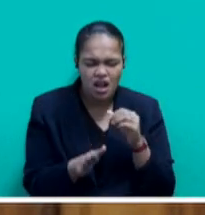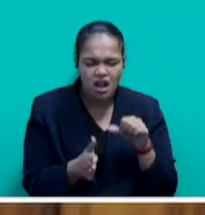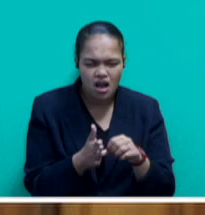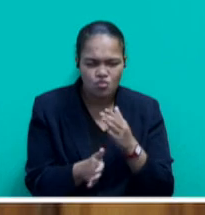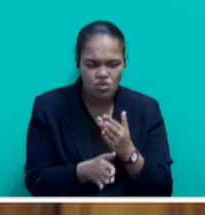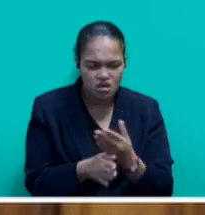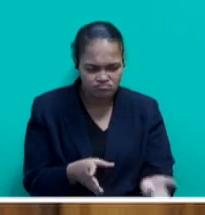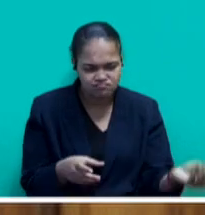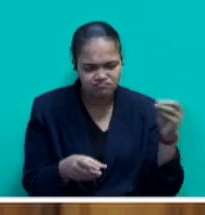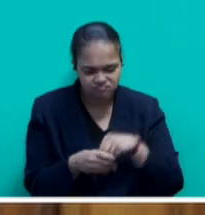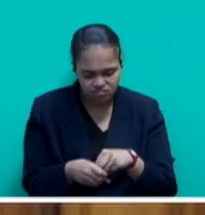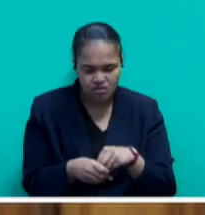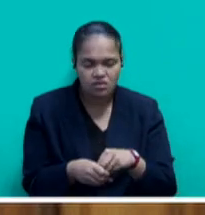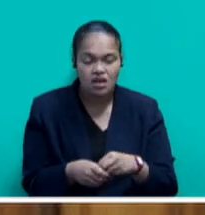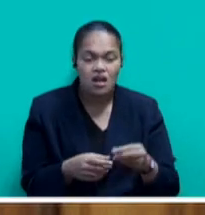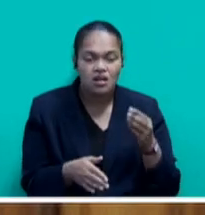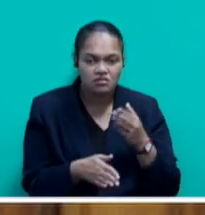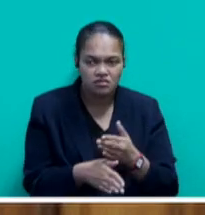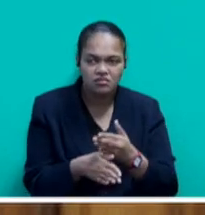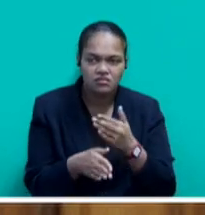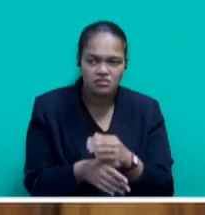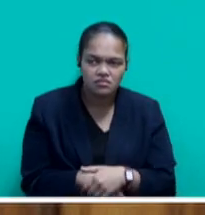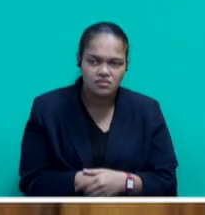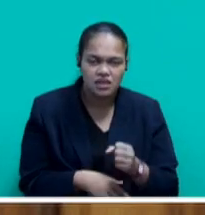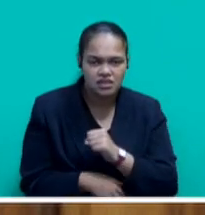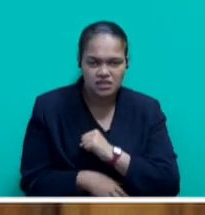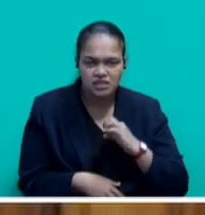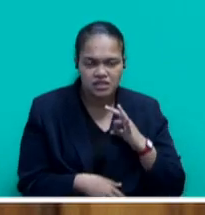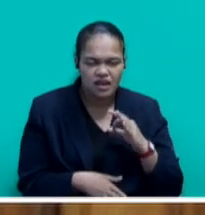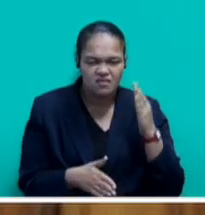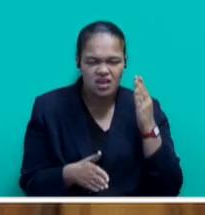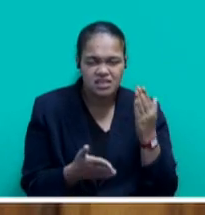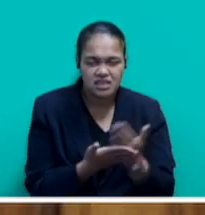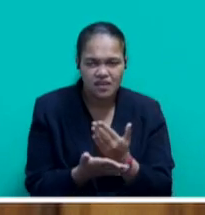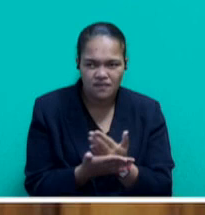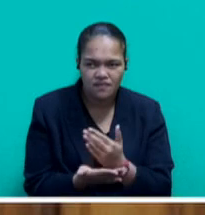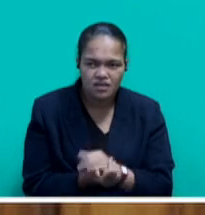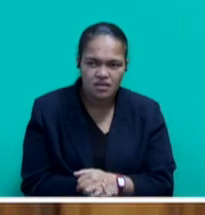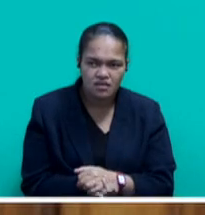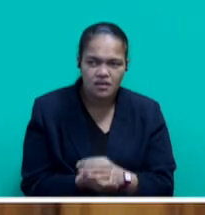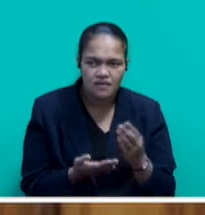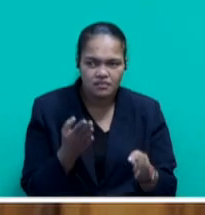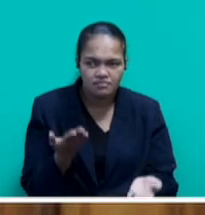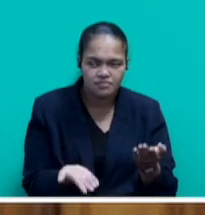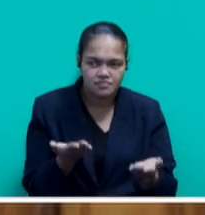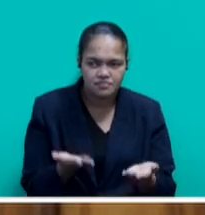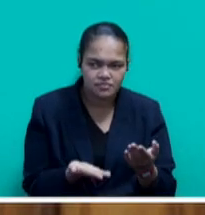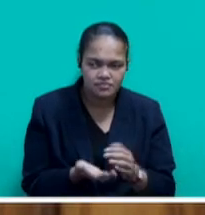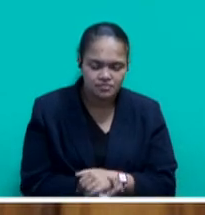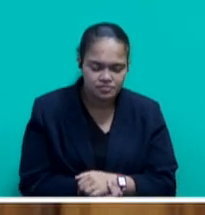the company that is managed efficiently and has the staff safety, including living a balanced life, in